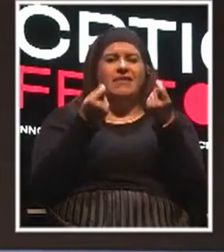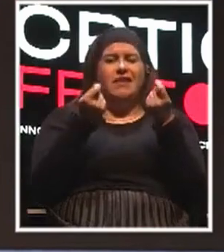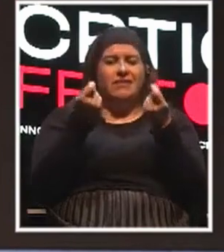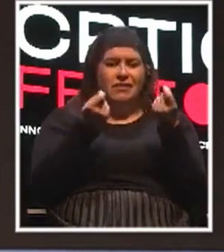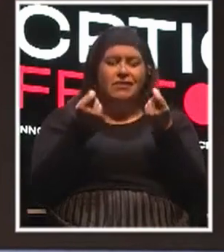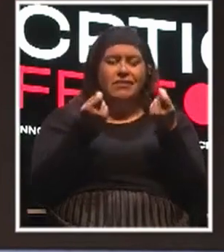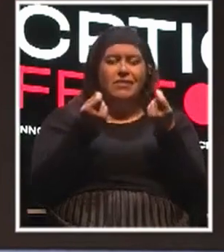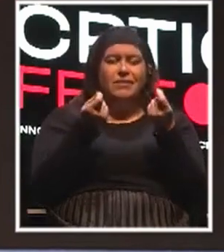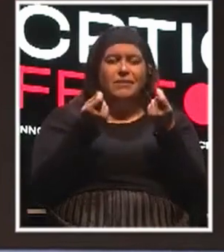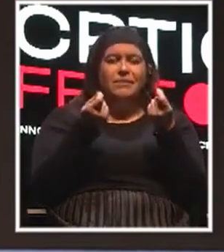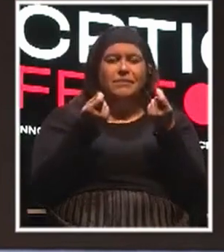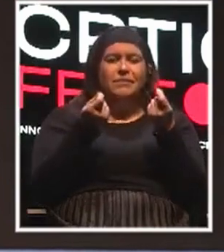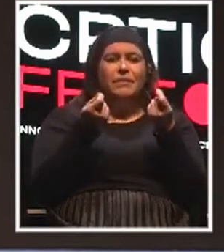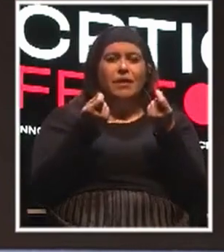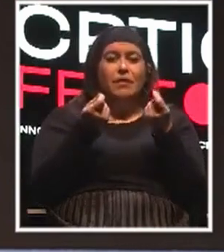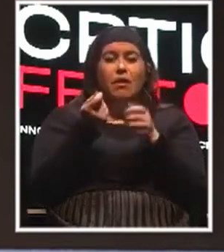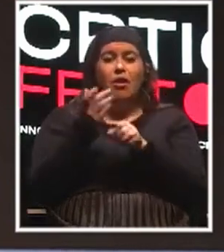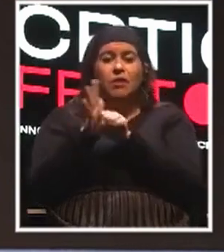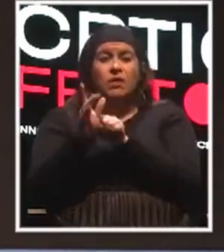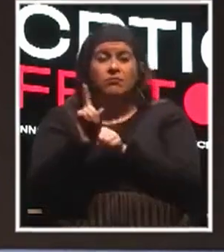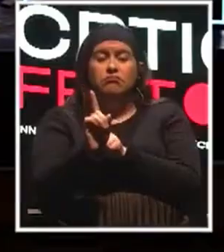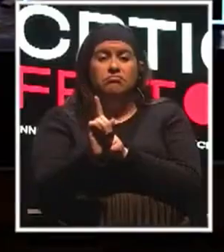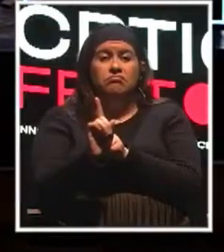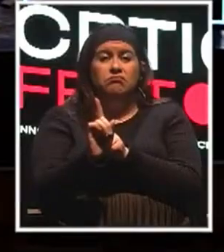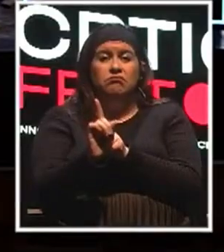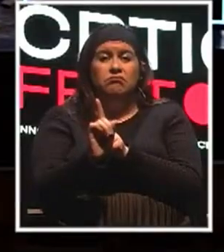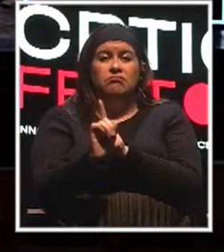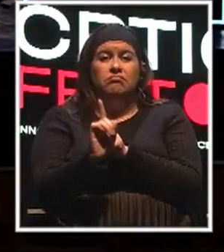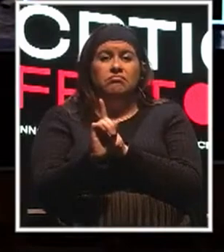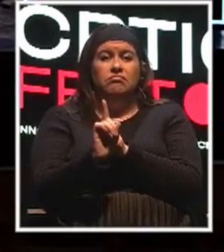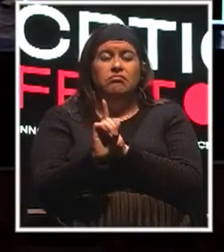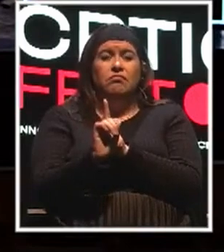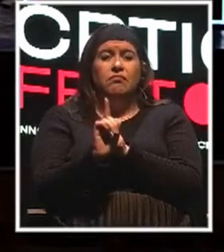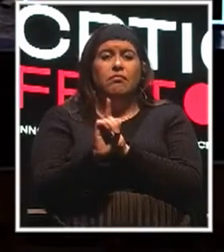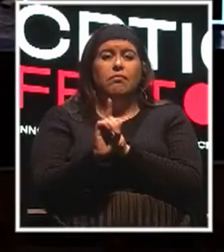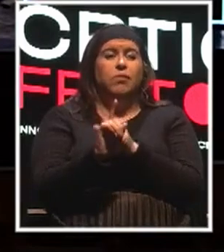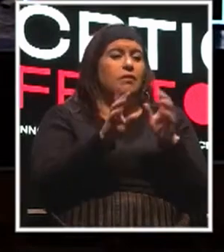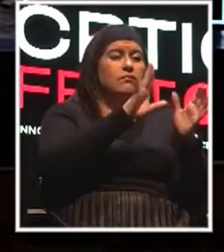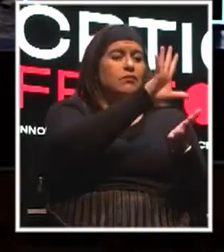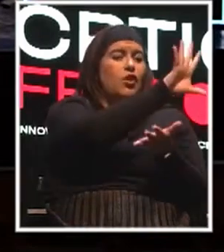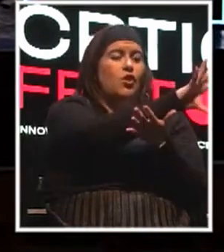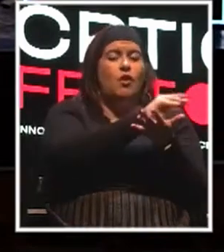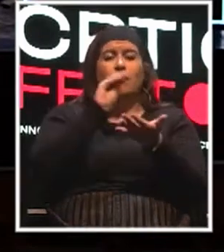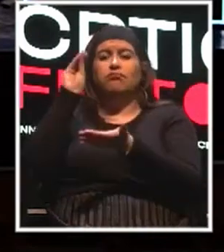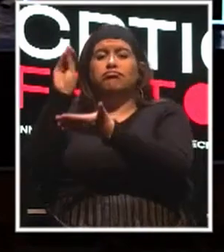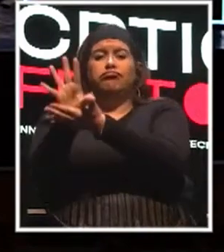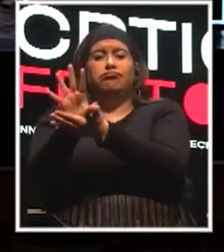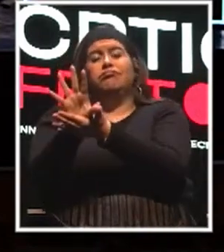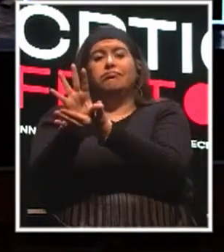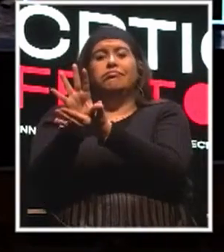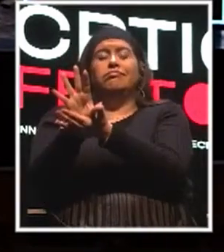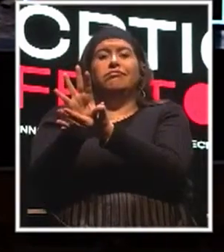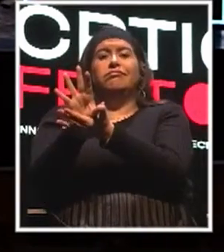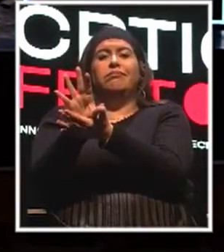nobody ever got fired for cutting and pasting stuff from the advertisements and the